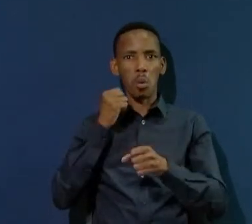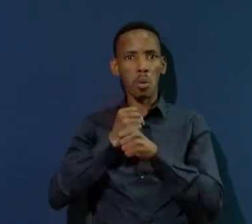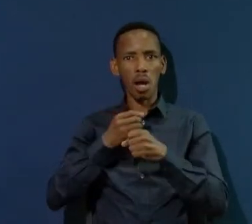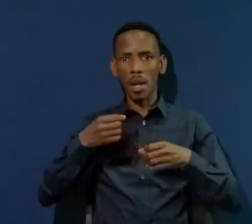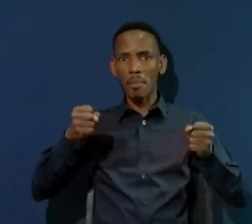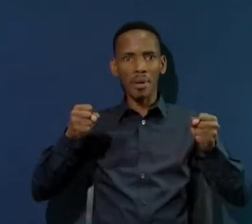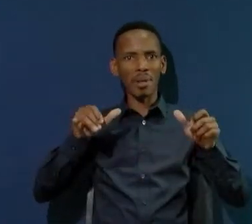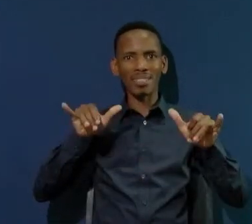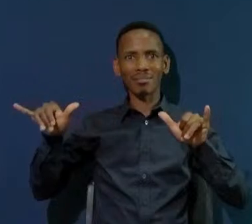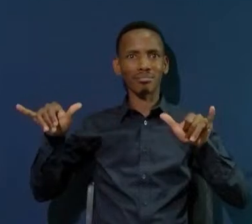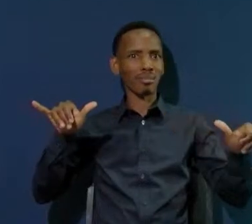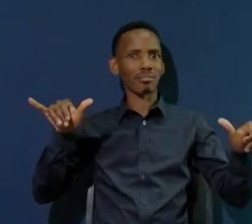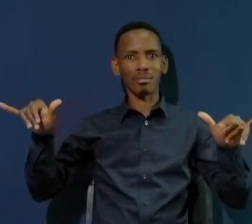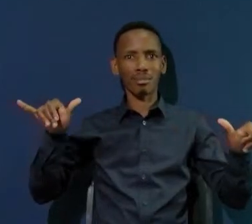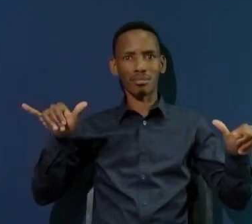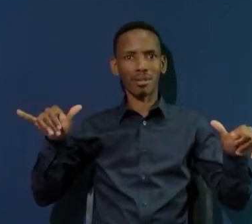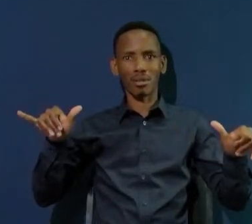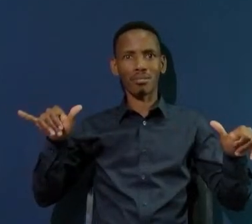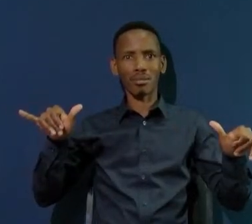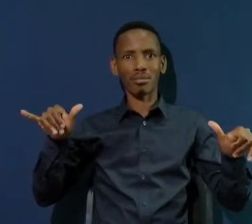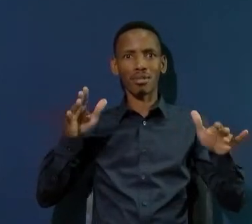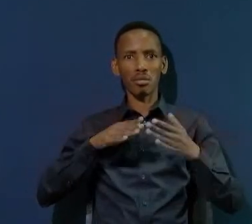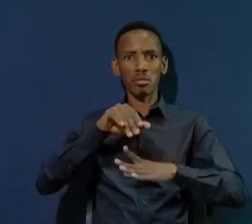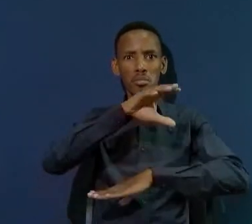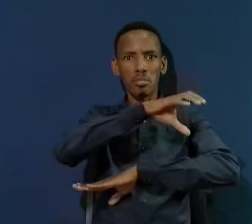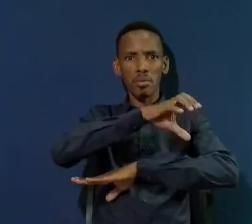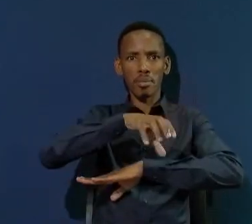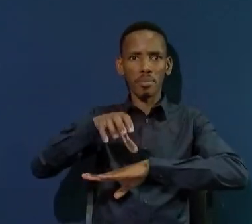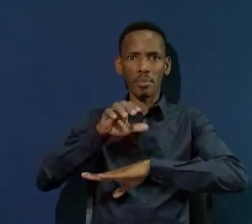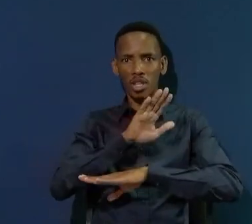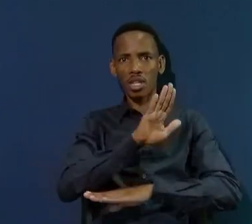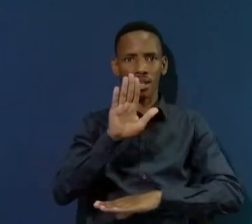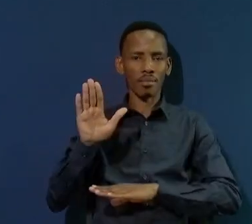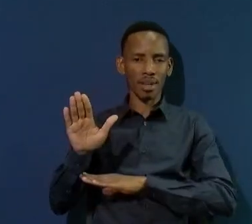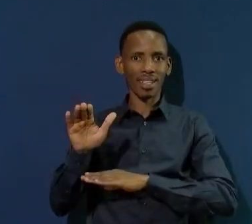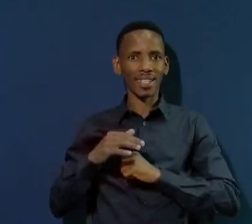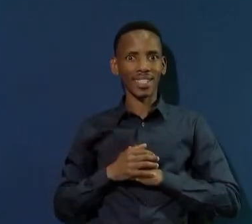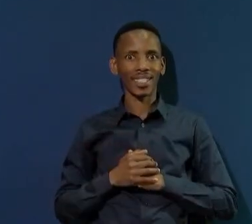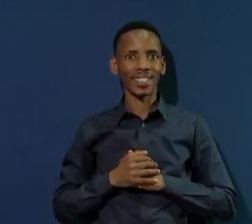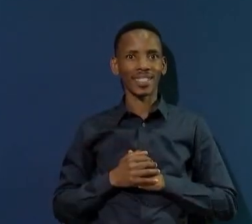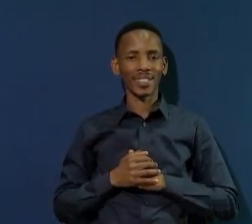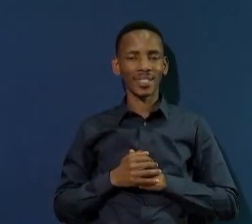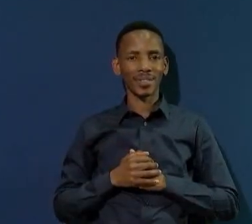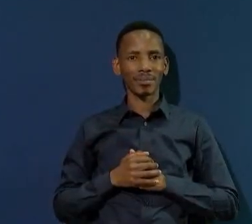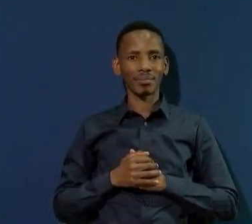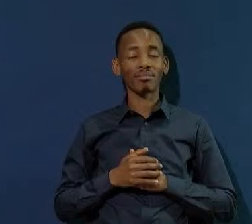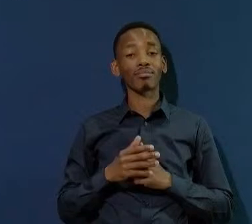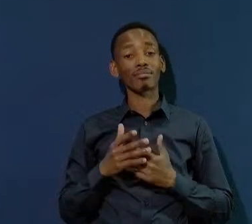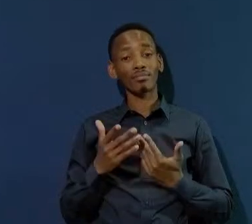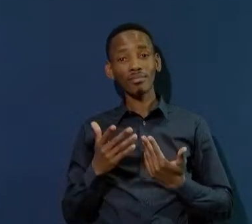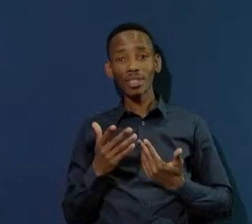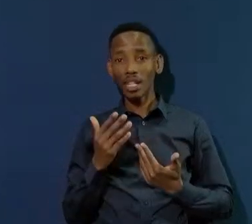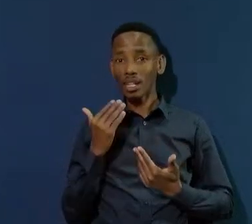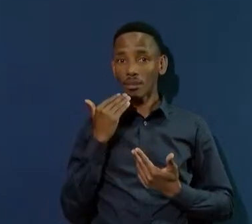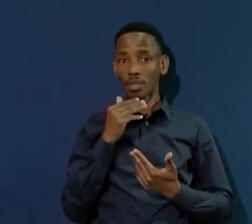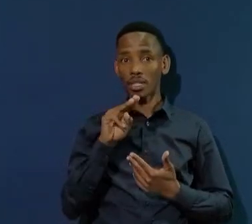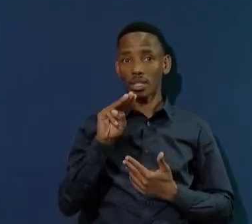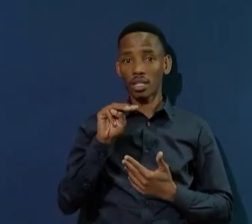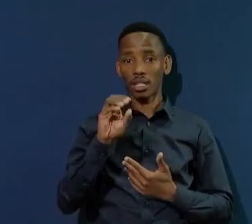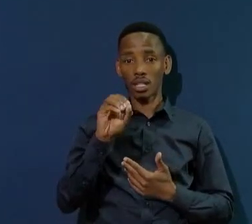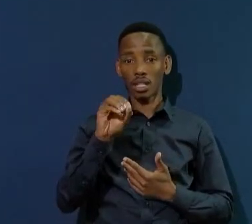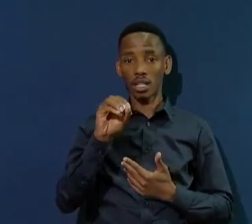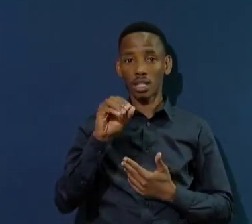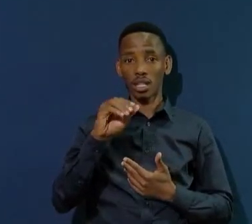go bolotsa pudi tsa bone ka naeng? Ke dumela gore Ramothei go boela